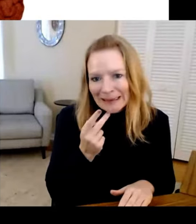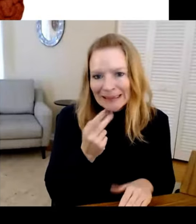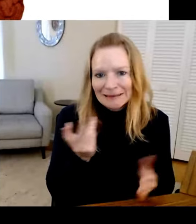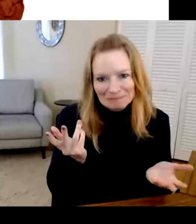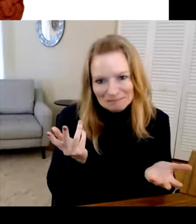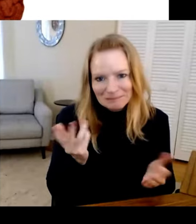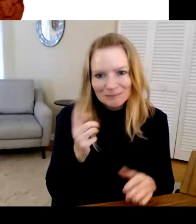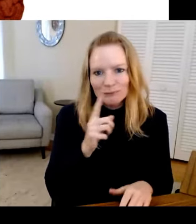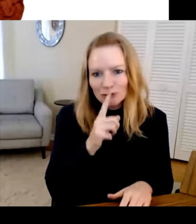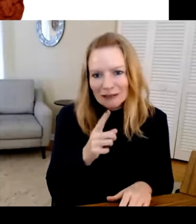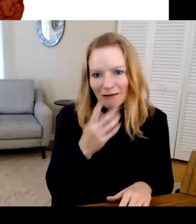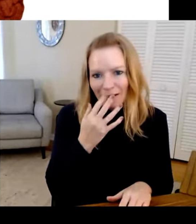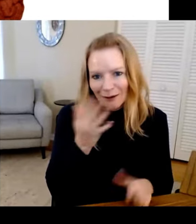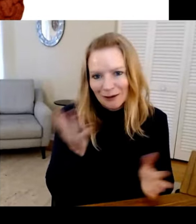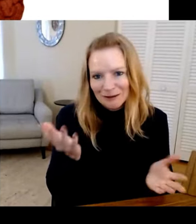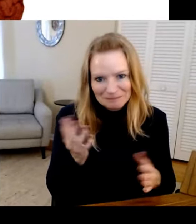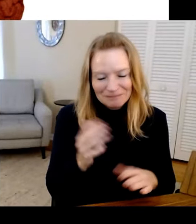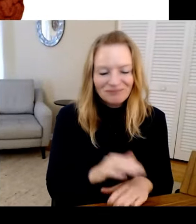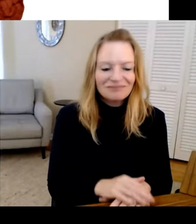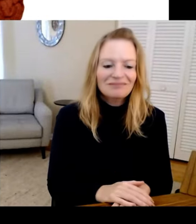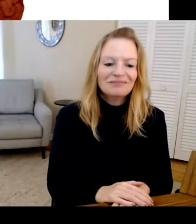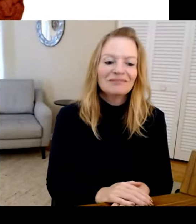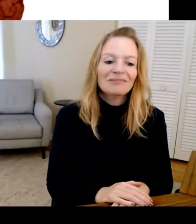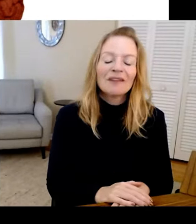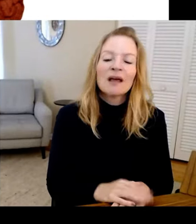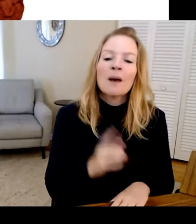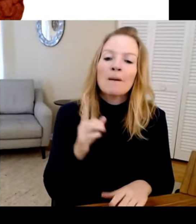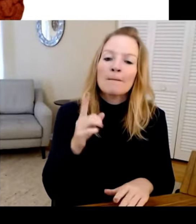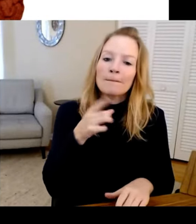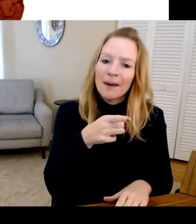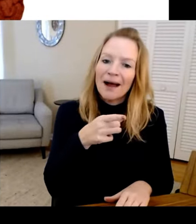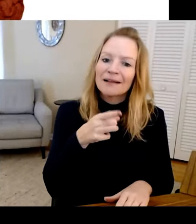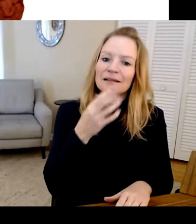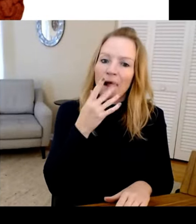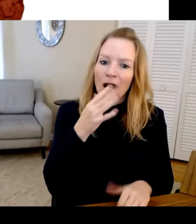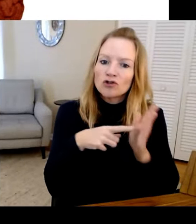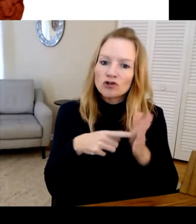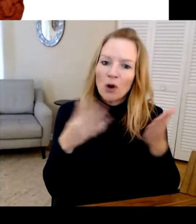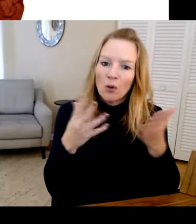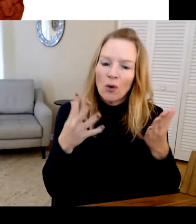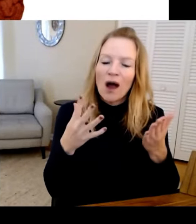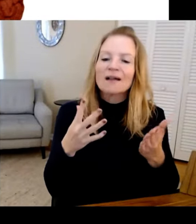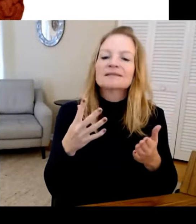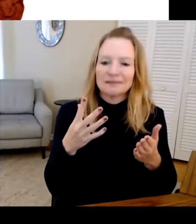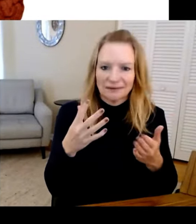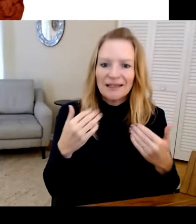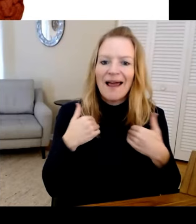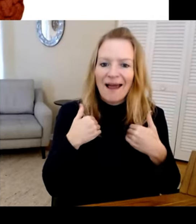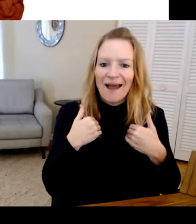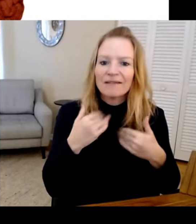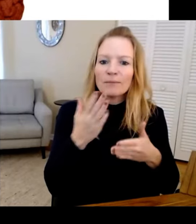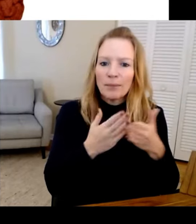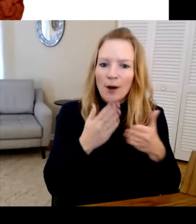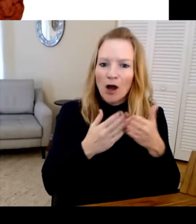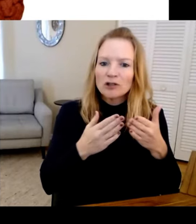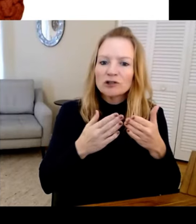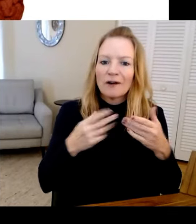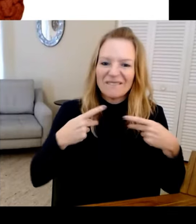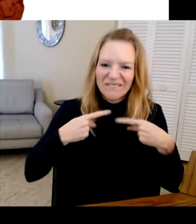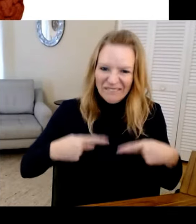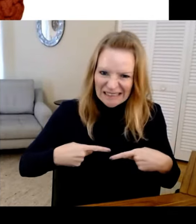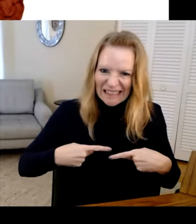any colors like that. It's not colorful like that. Really, it's just that one pink color. But the colors do show